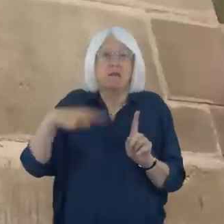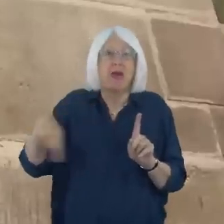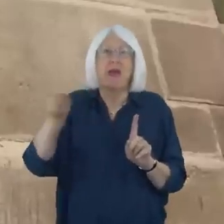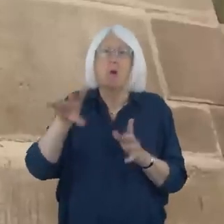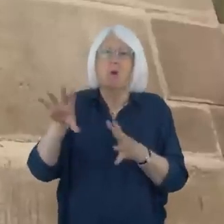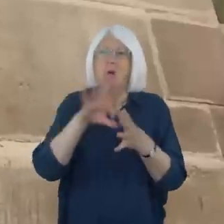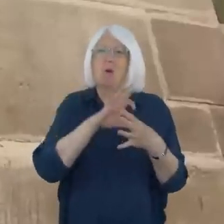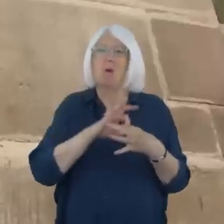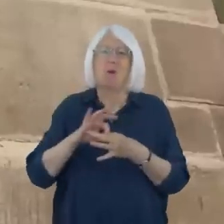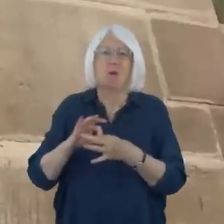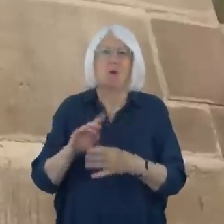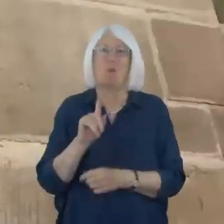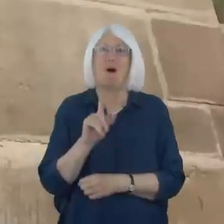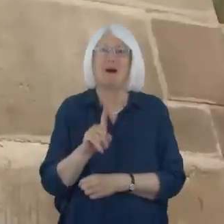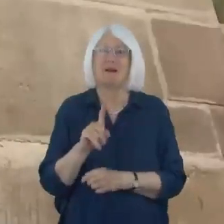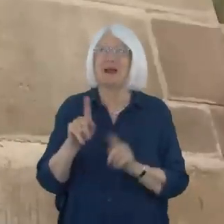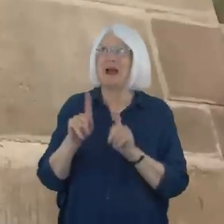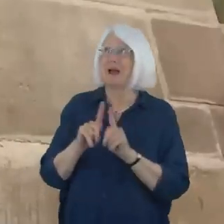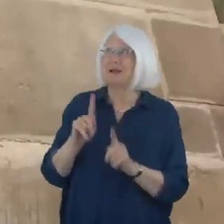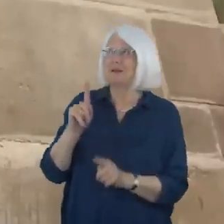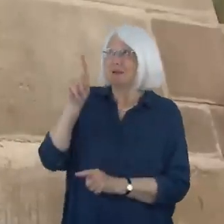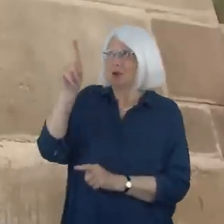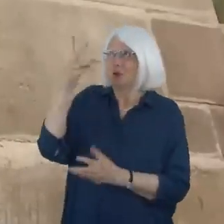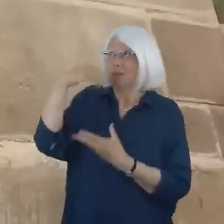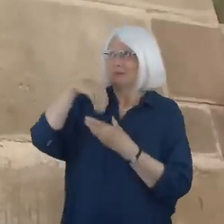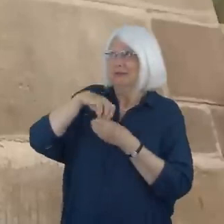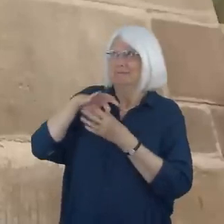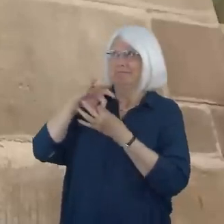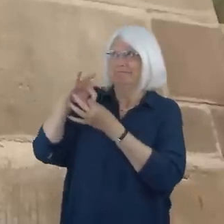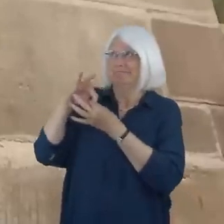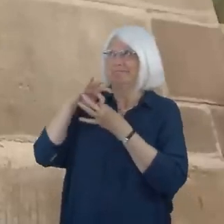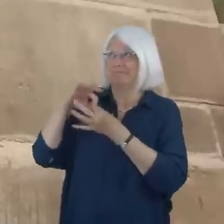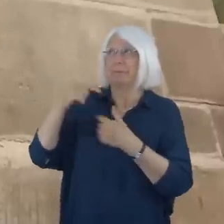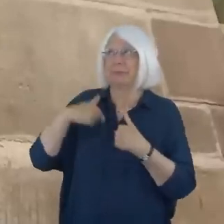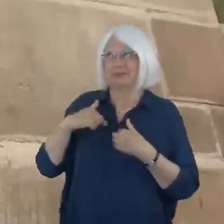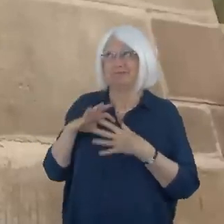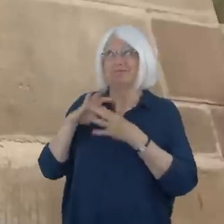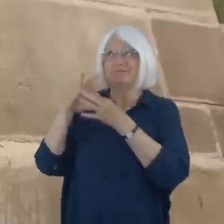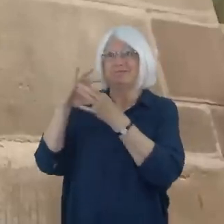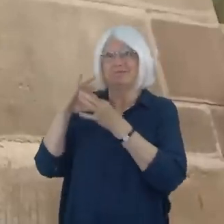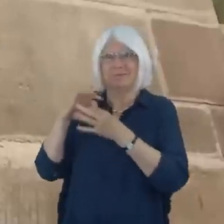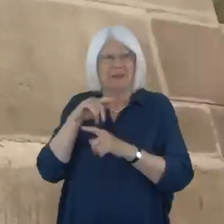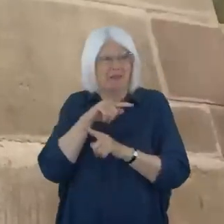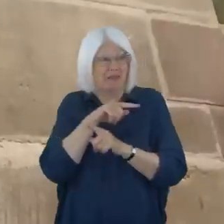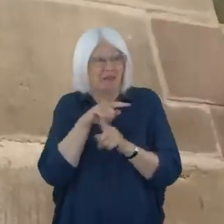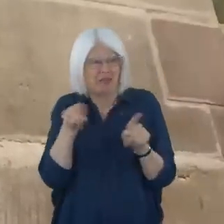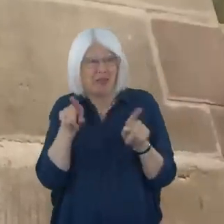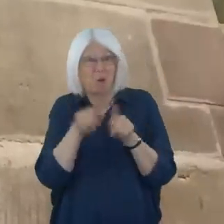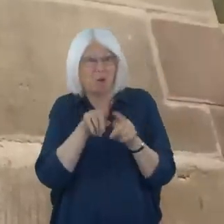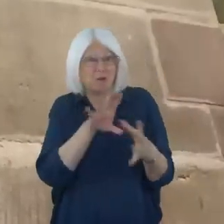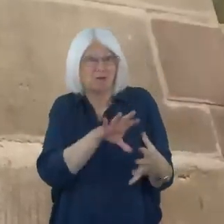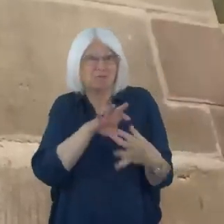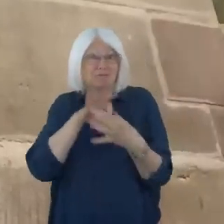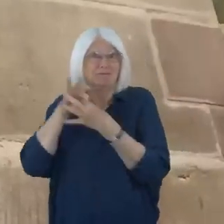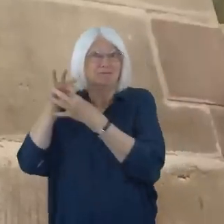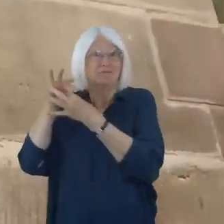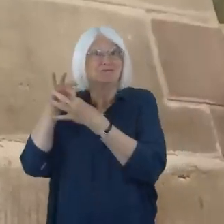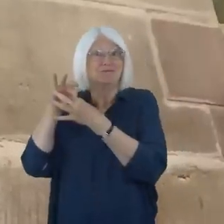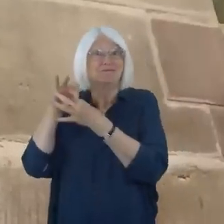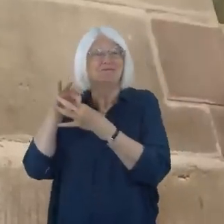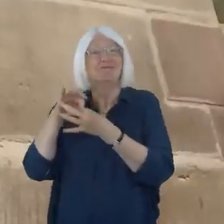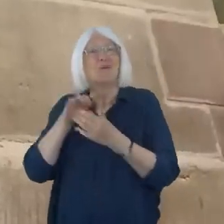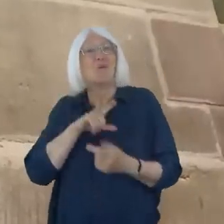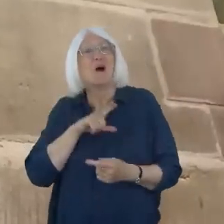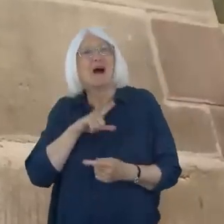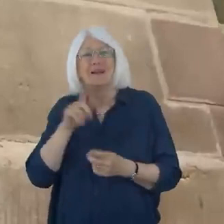may all be one. As you, Father, are in me and I am in you, may they also be in us,